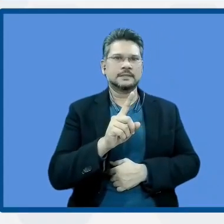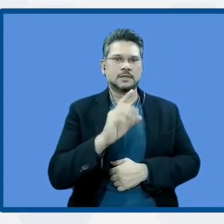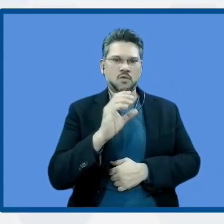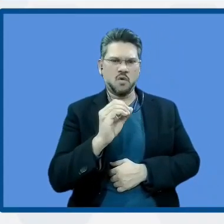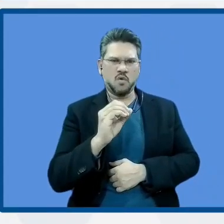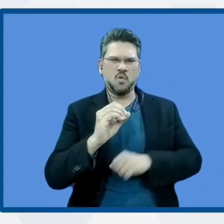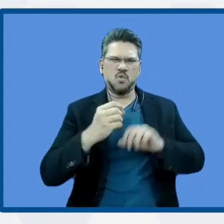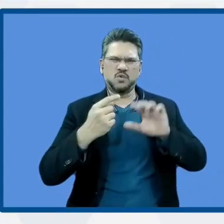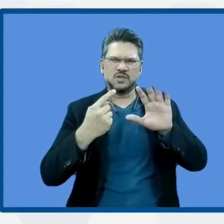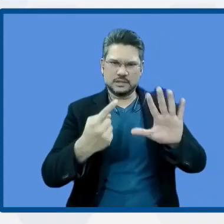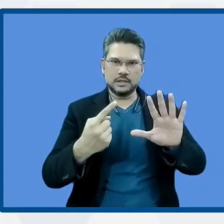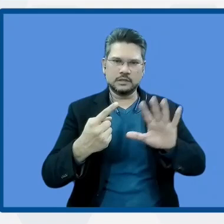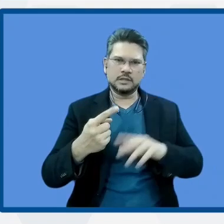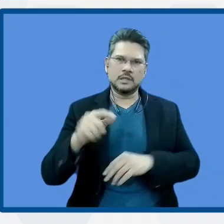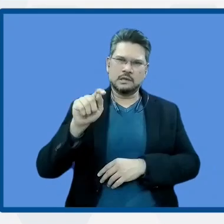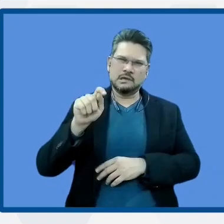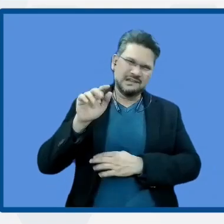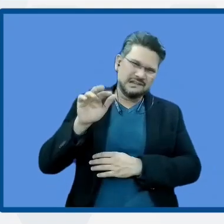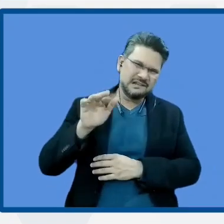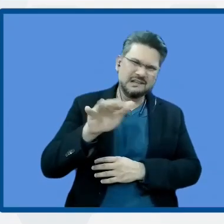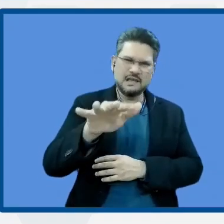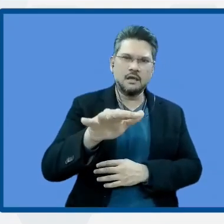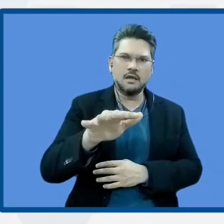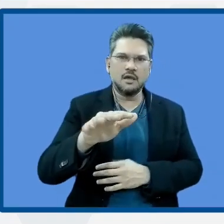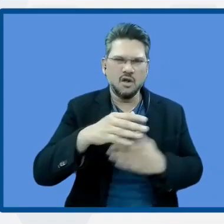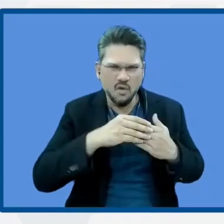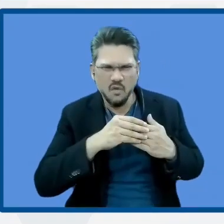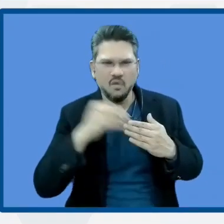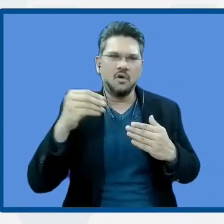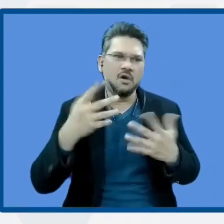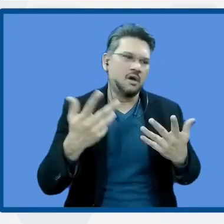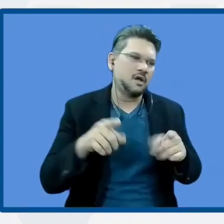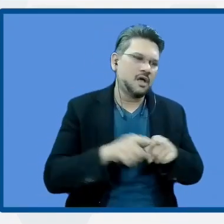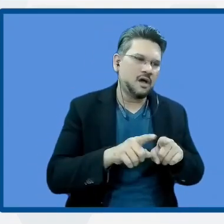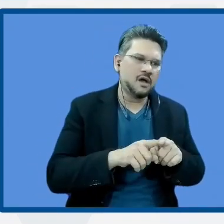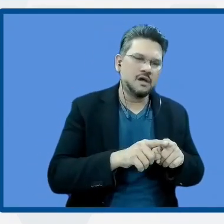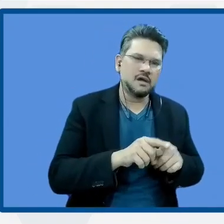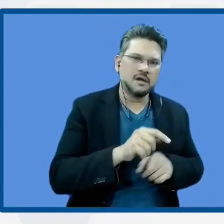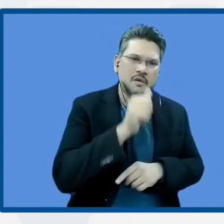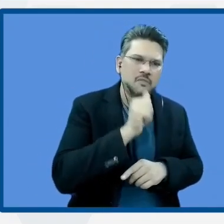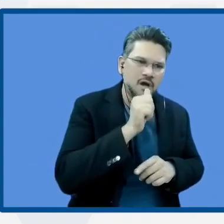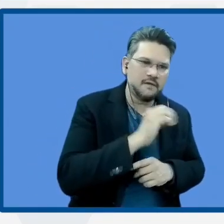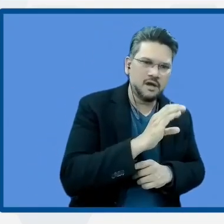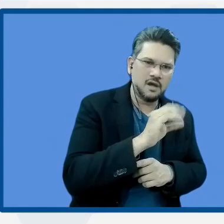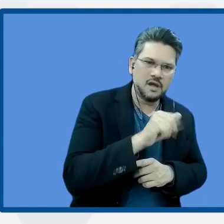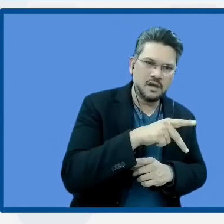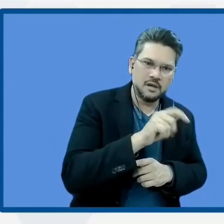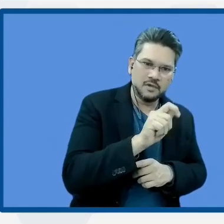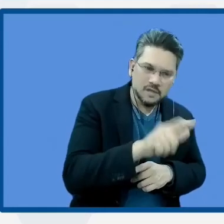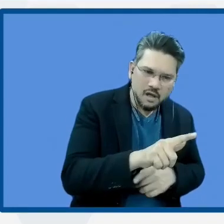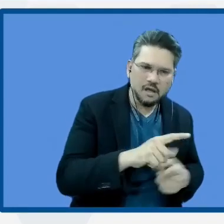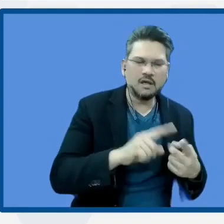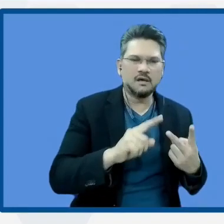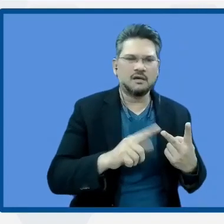private capital, in pension funds, wealth funds, and other sorts